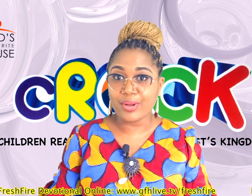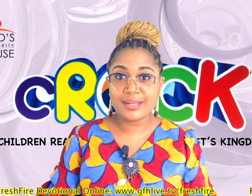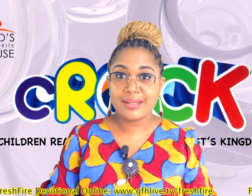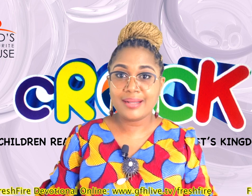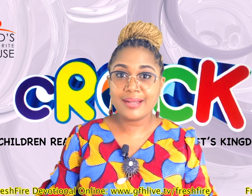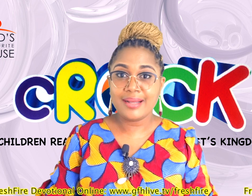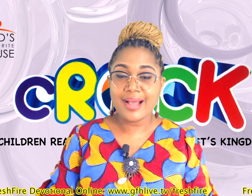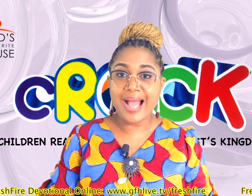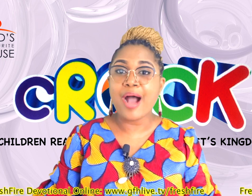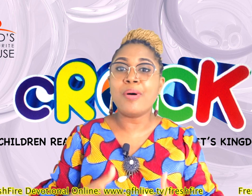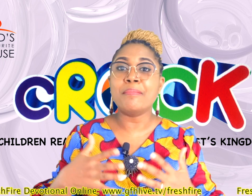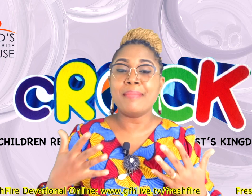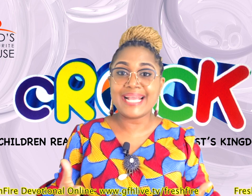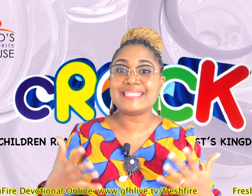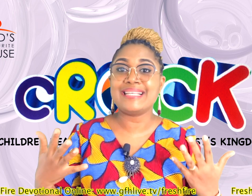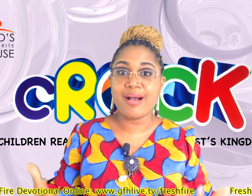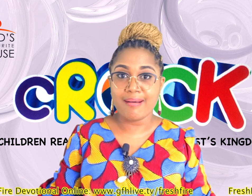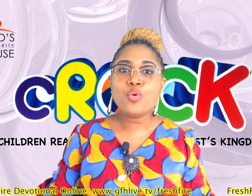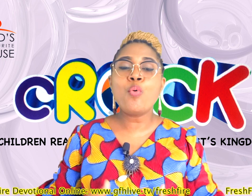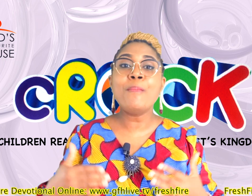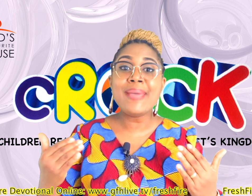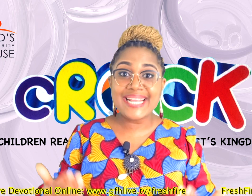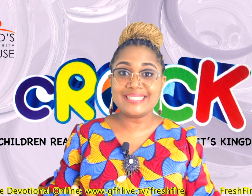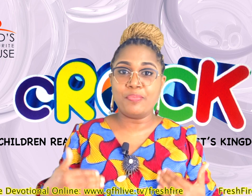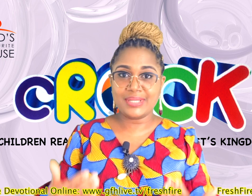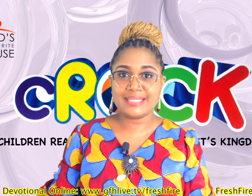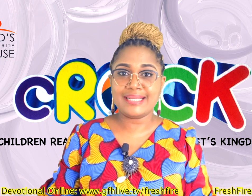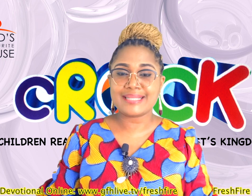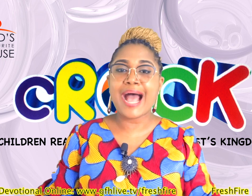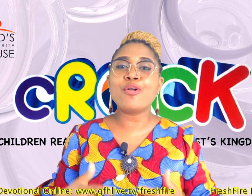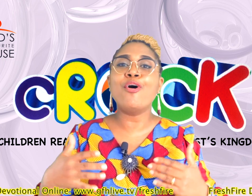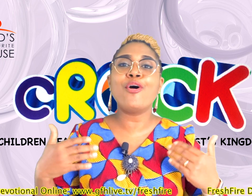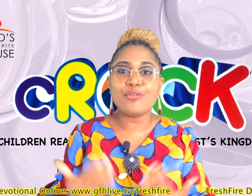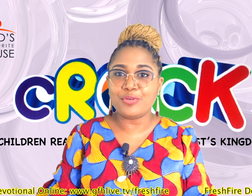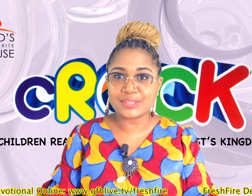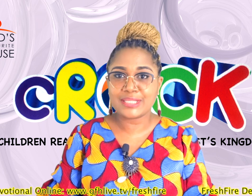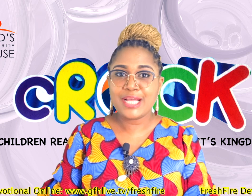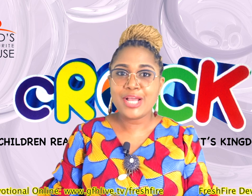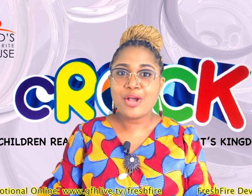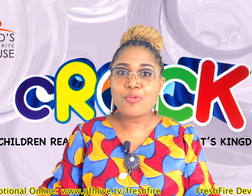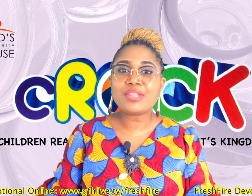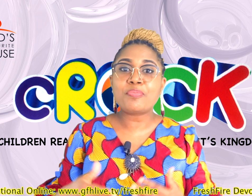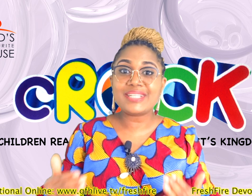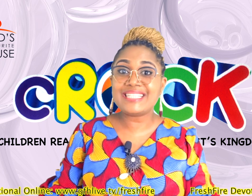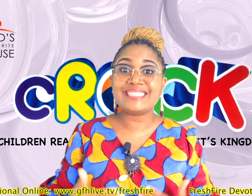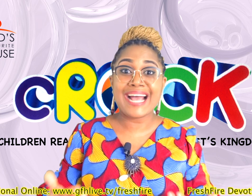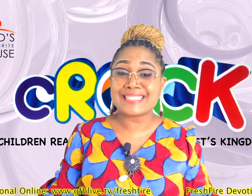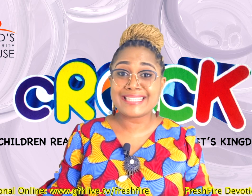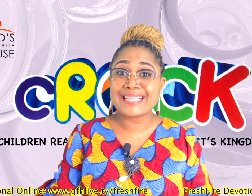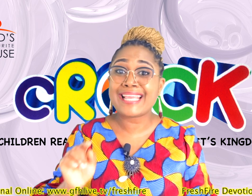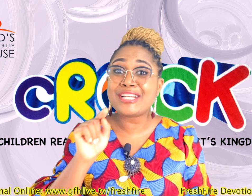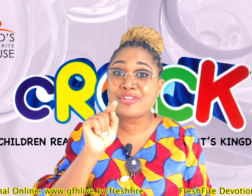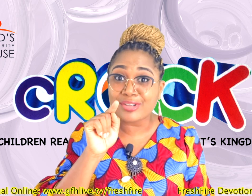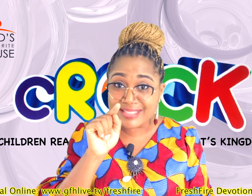Almighty God, our mighty God, who made the president and all of us. What the president